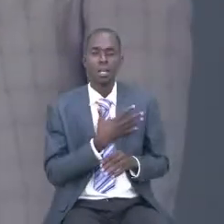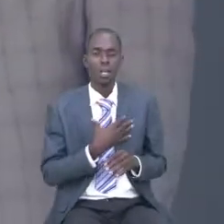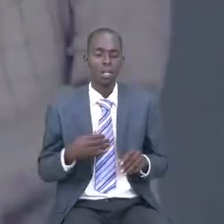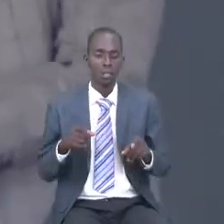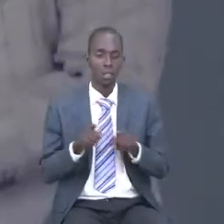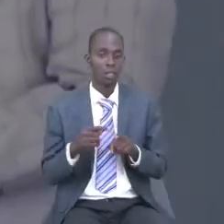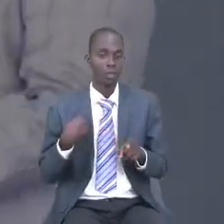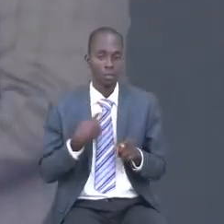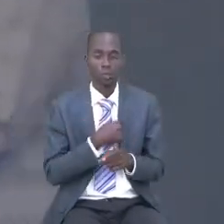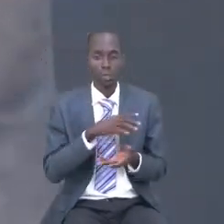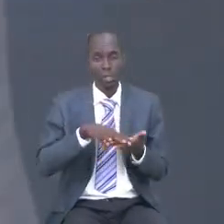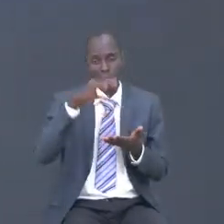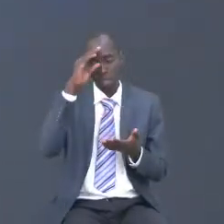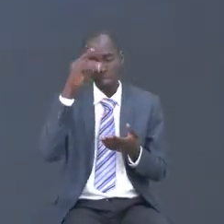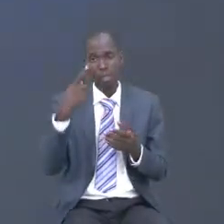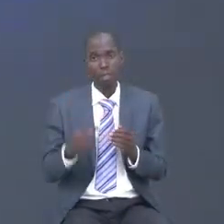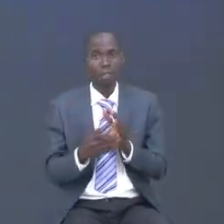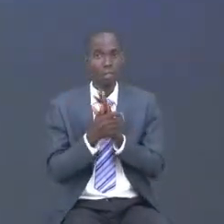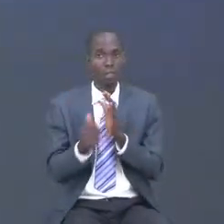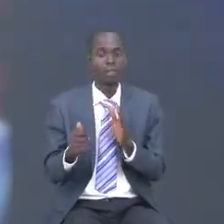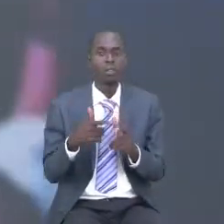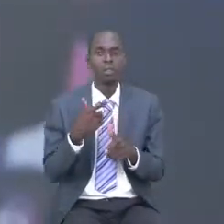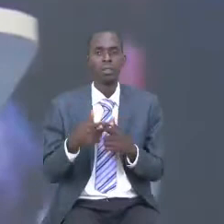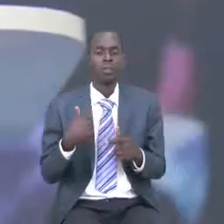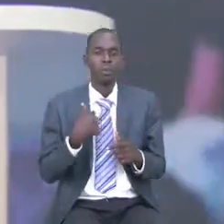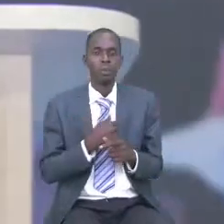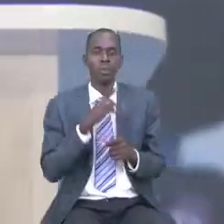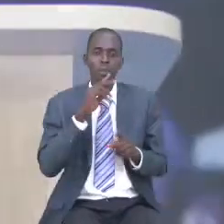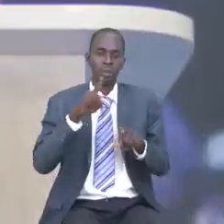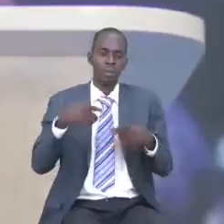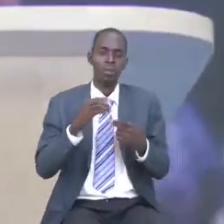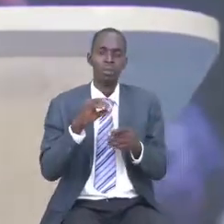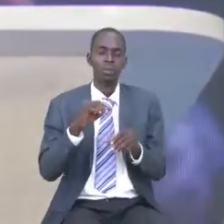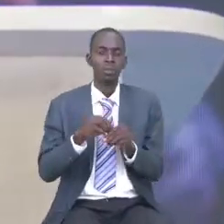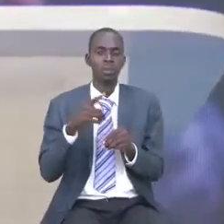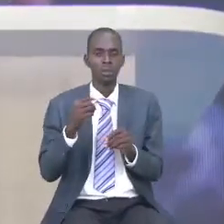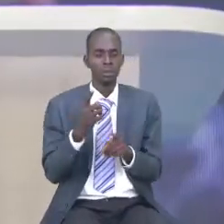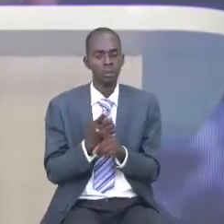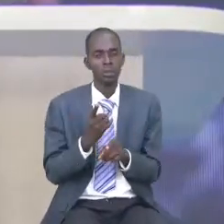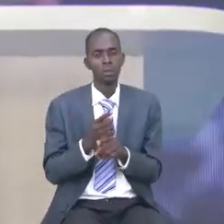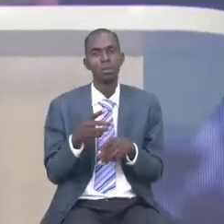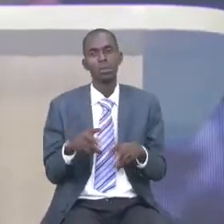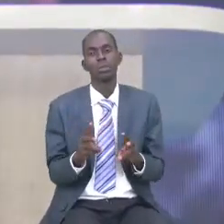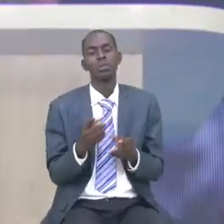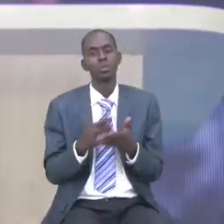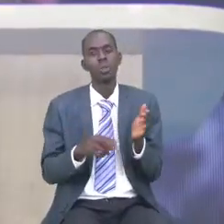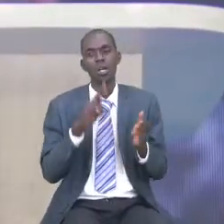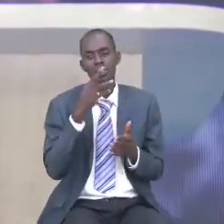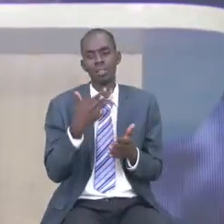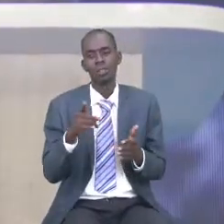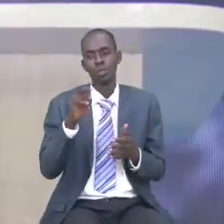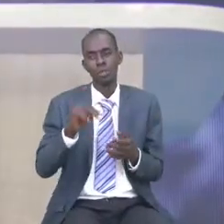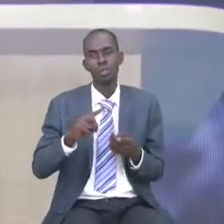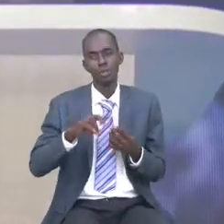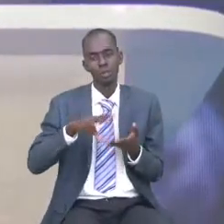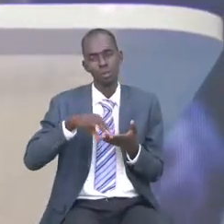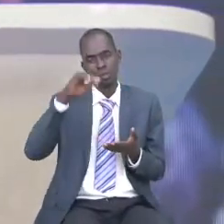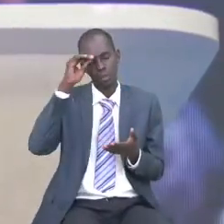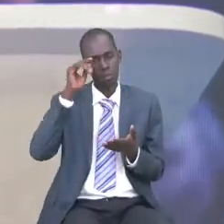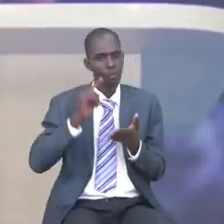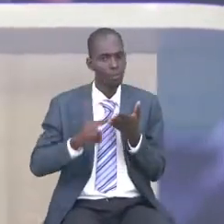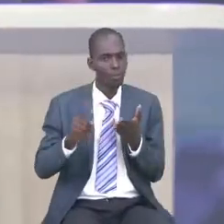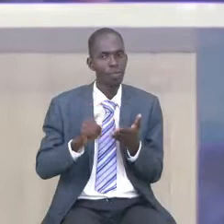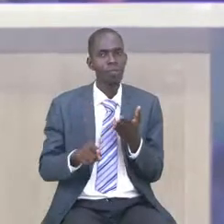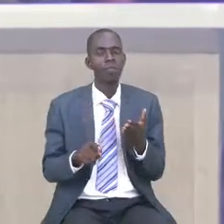the skill, then we're going the right direction. What are the things you need to learn in your life? Check up and find